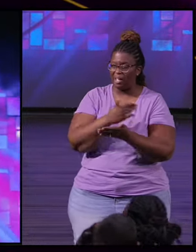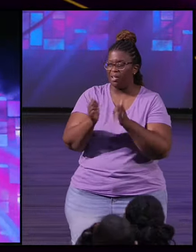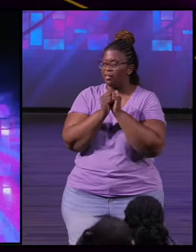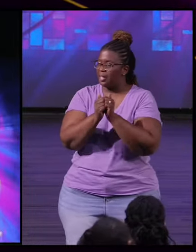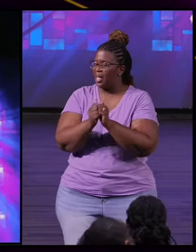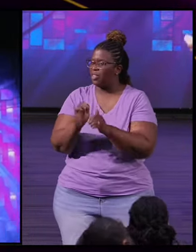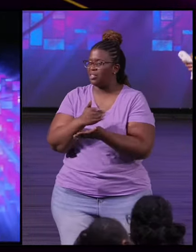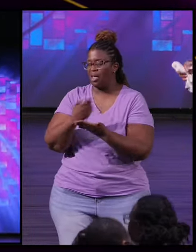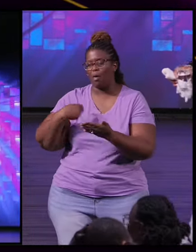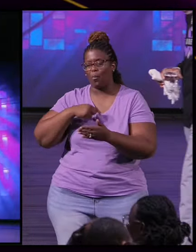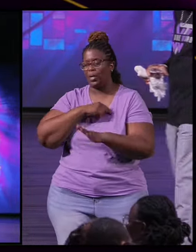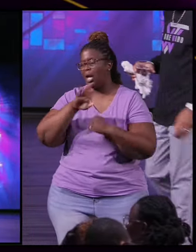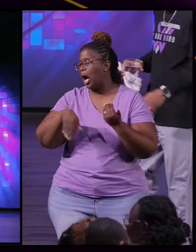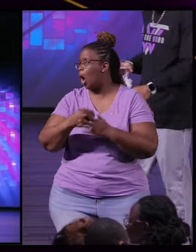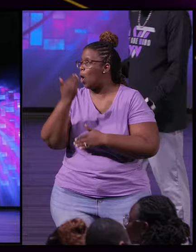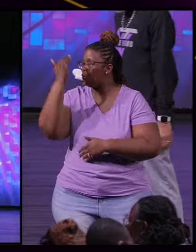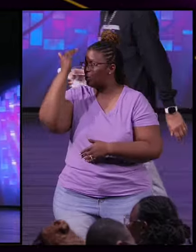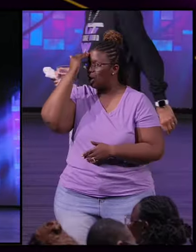we all know, something that